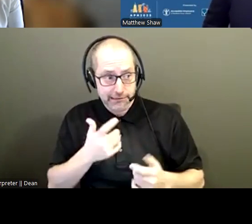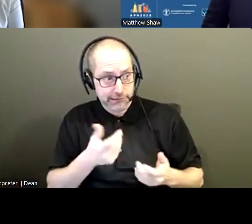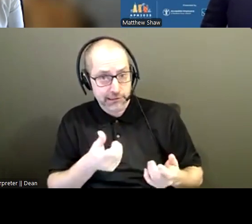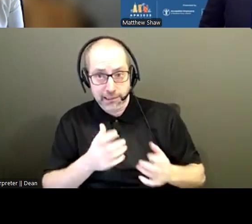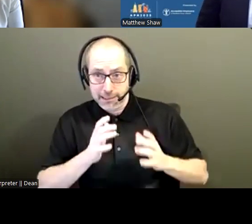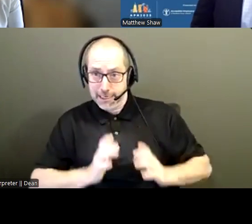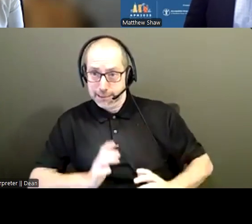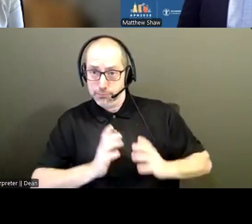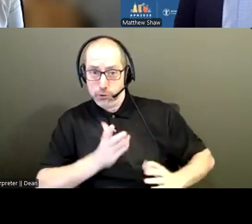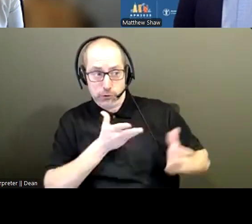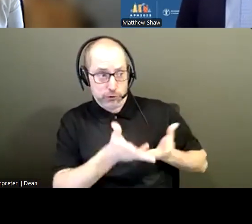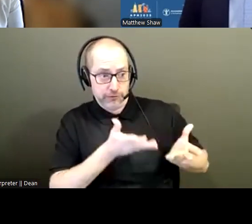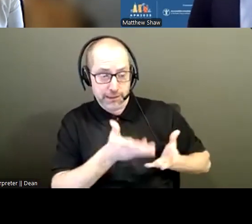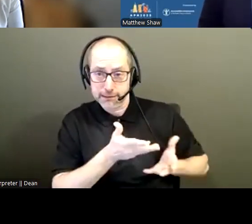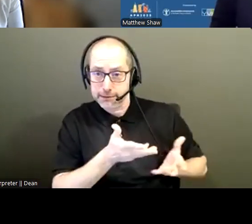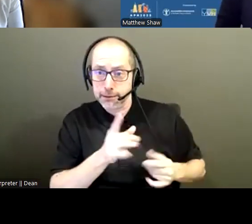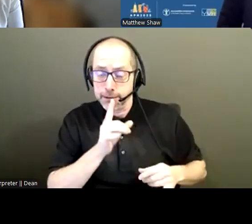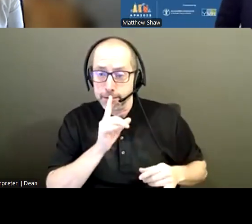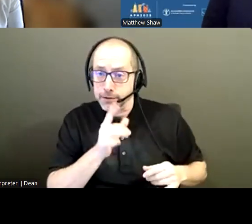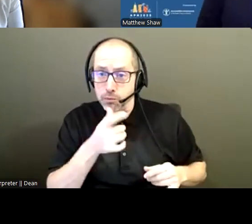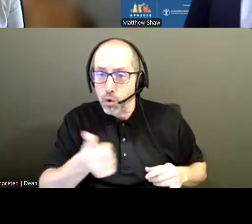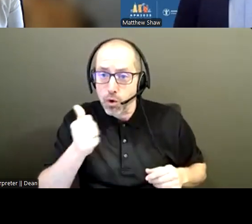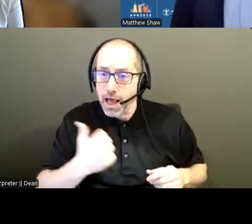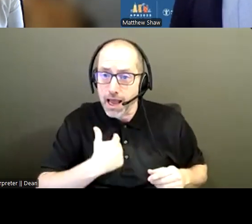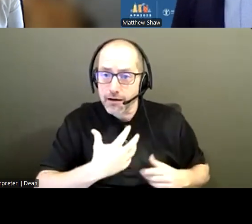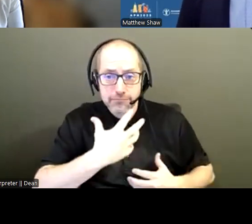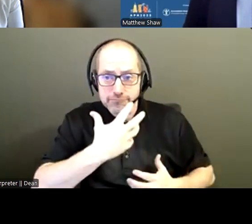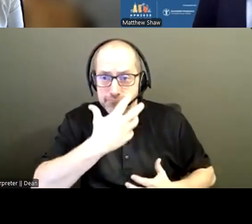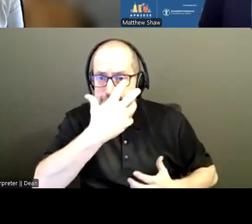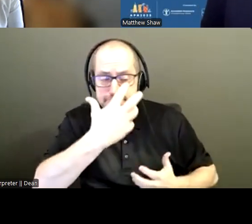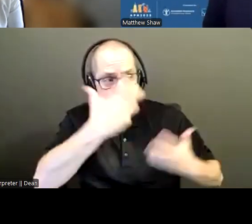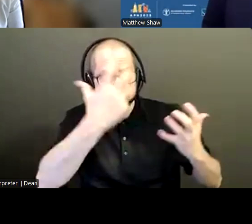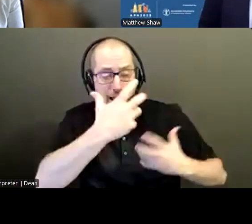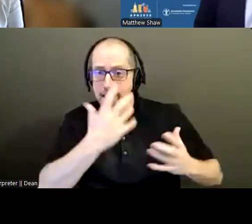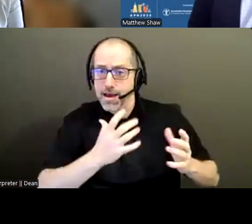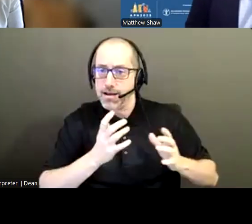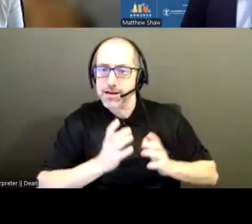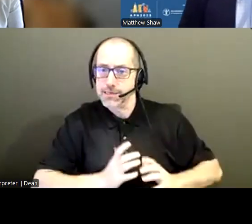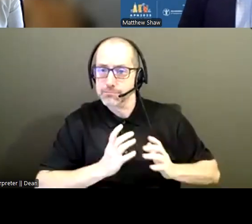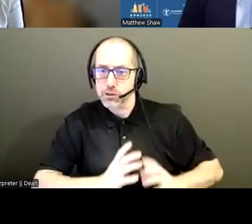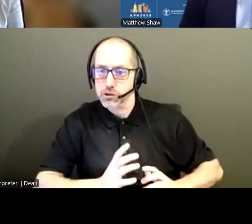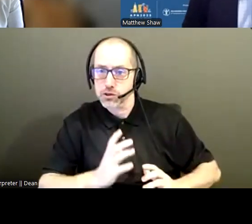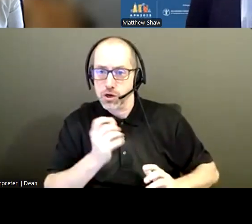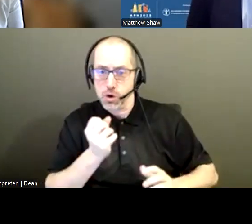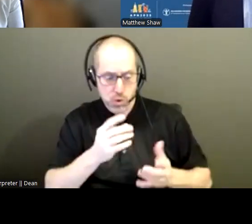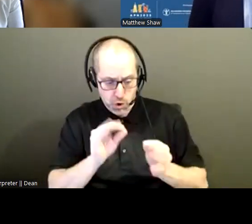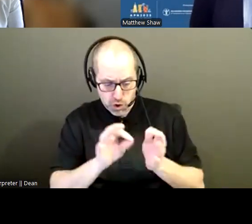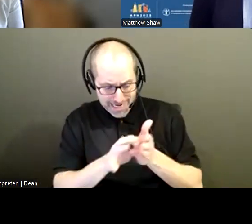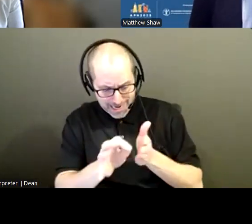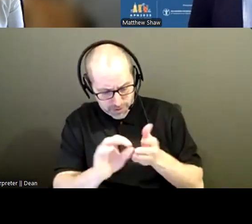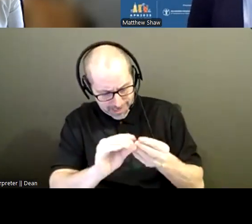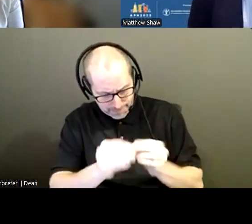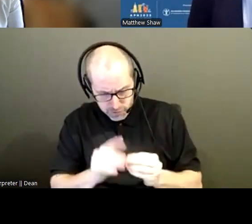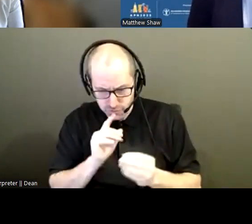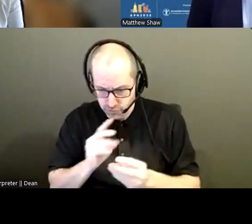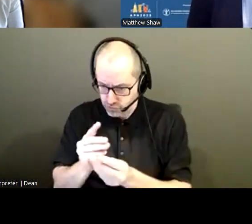get those calls. They're never going to have the metrics to solve for it. So just really being thoughtful and intentional, whatever